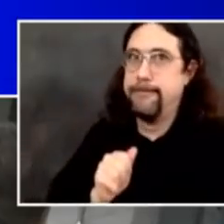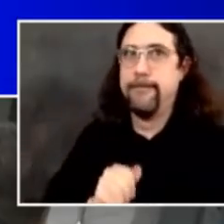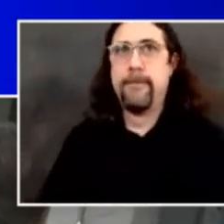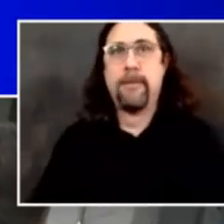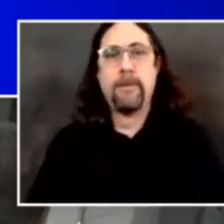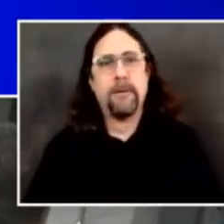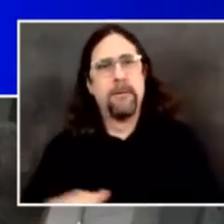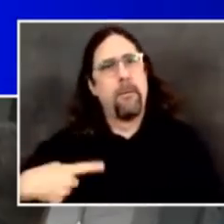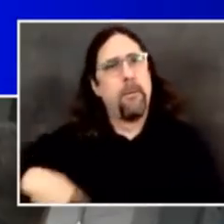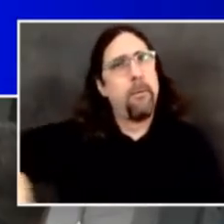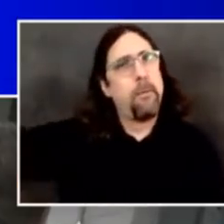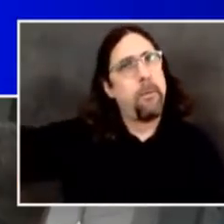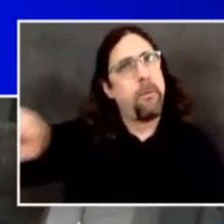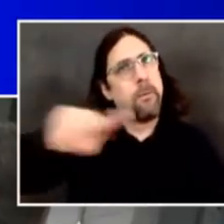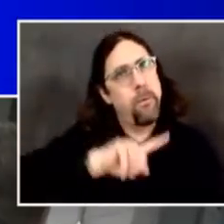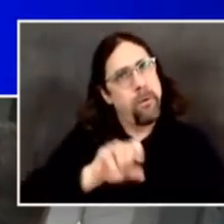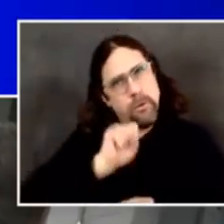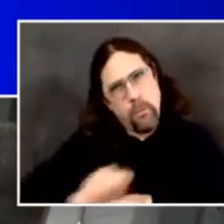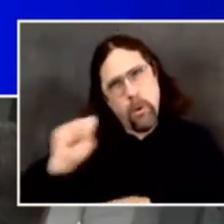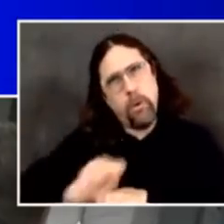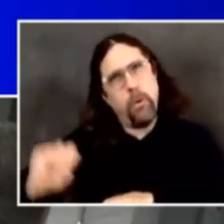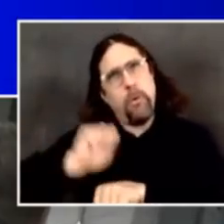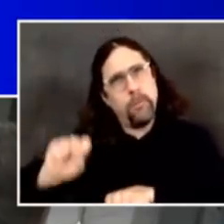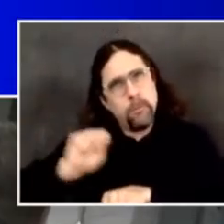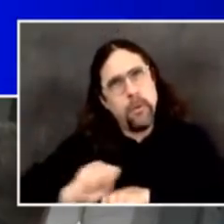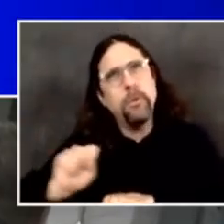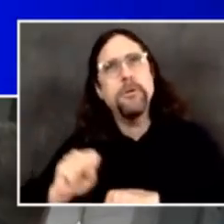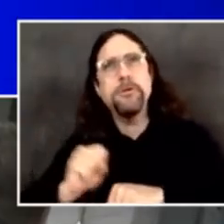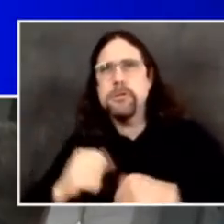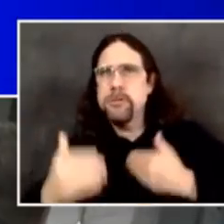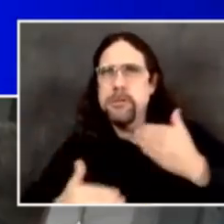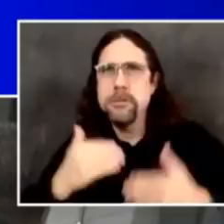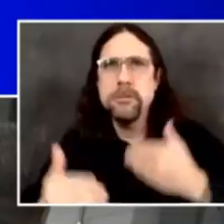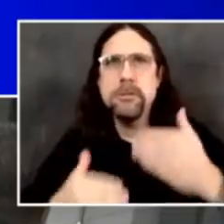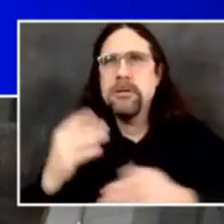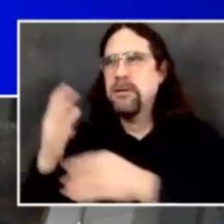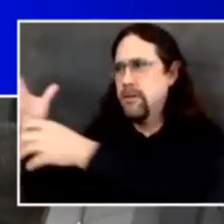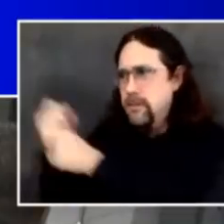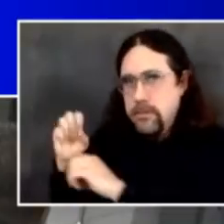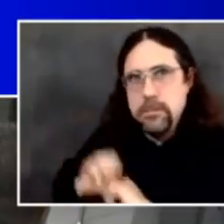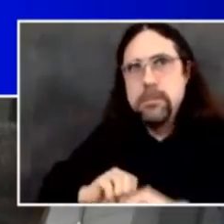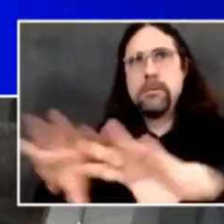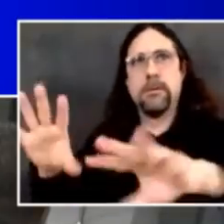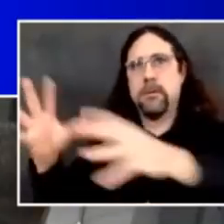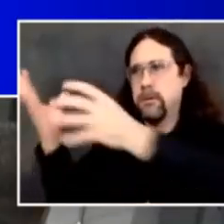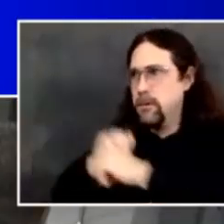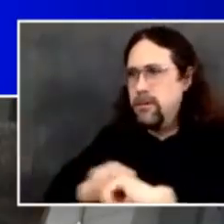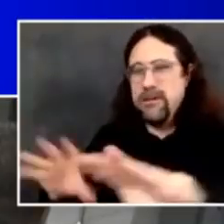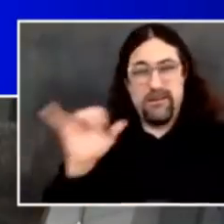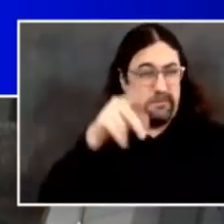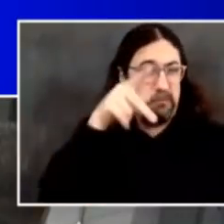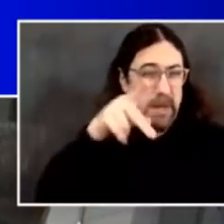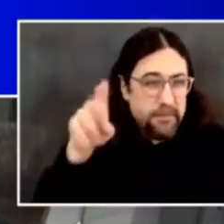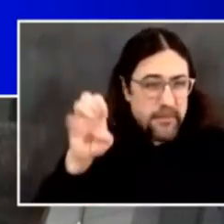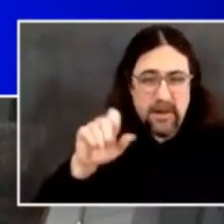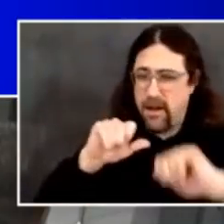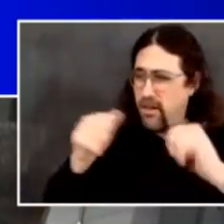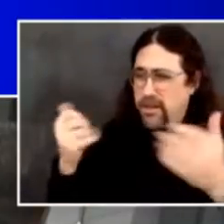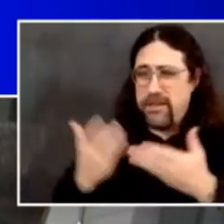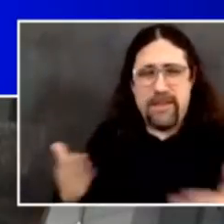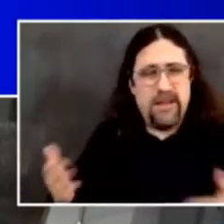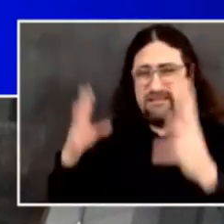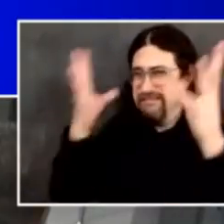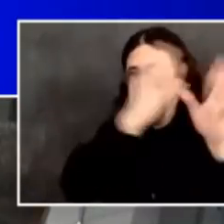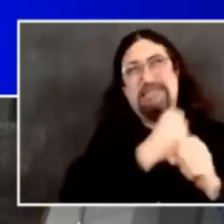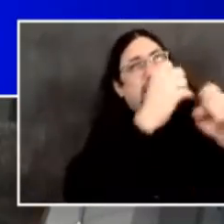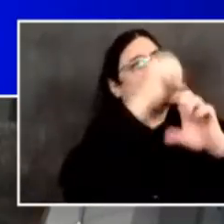nursing homes had what they needed. I have to tell you, it's been very tough, and sometimes it got very close to the point where we looked